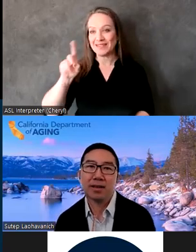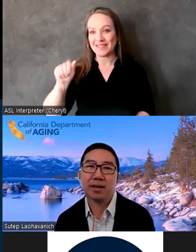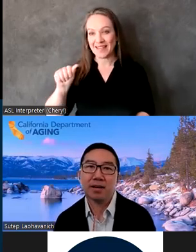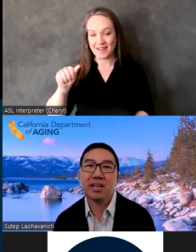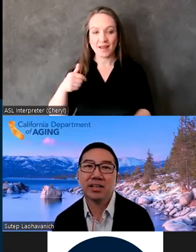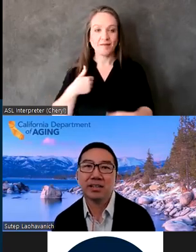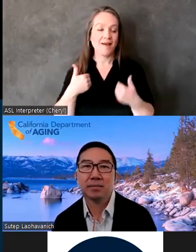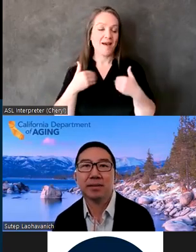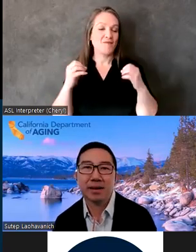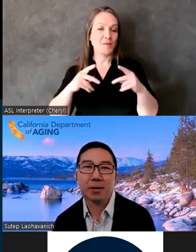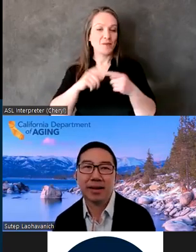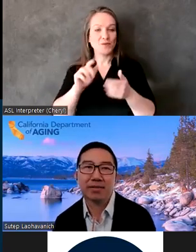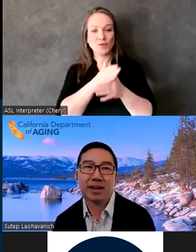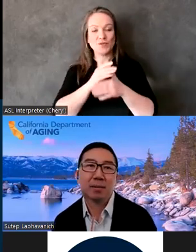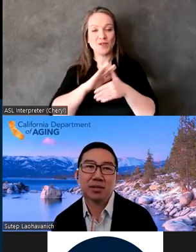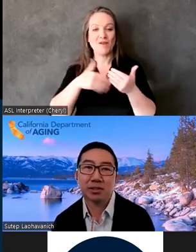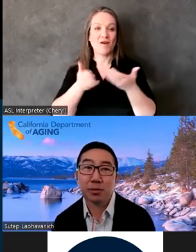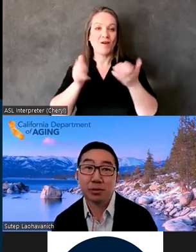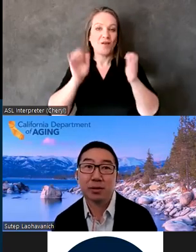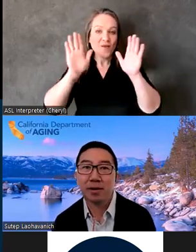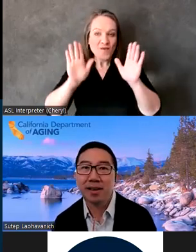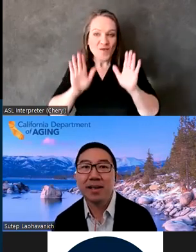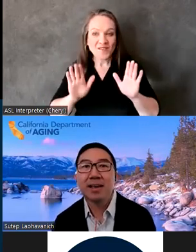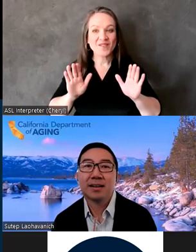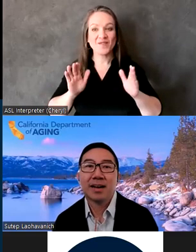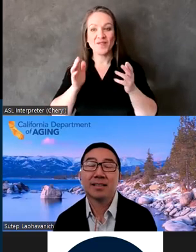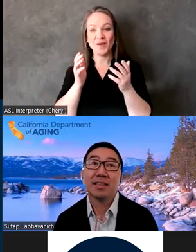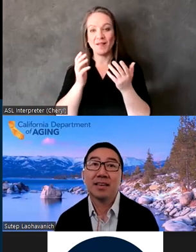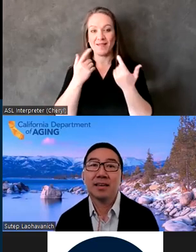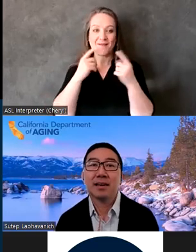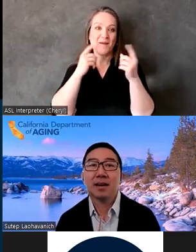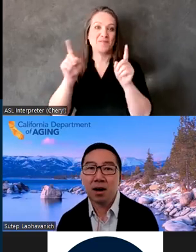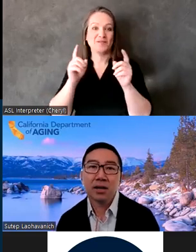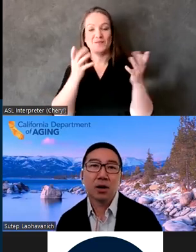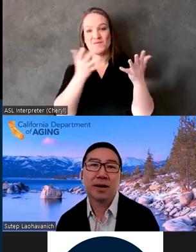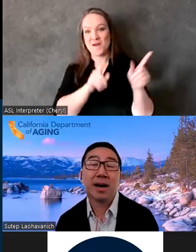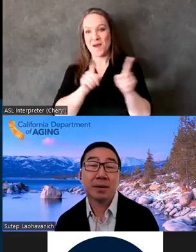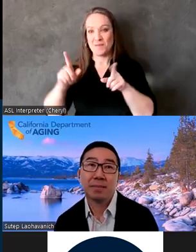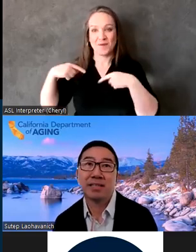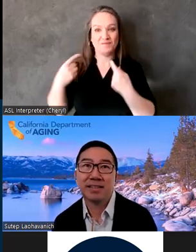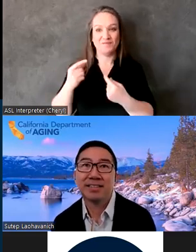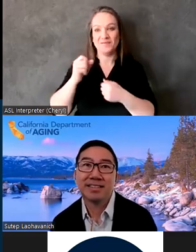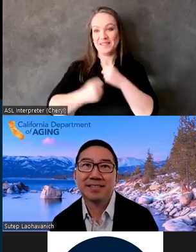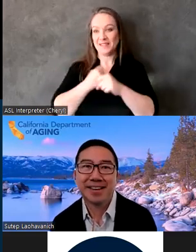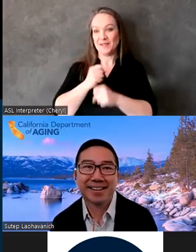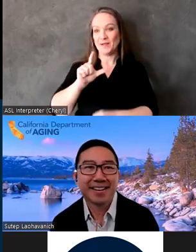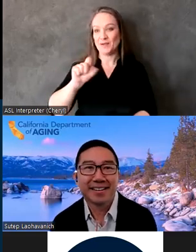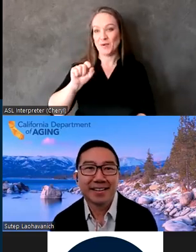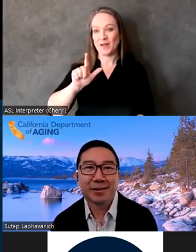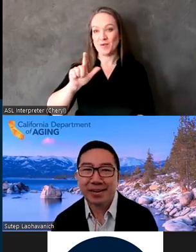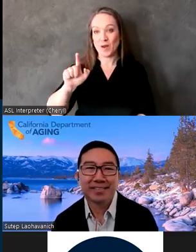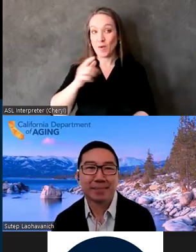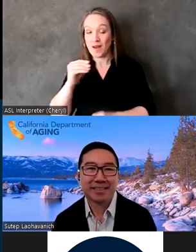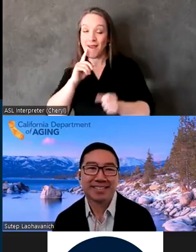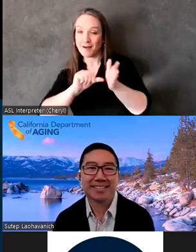work that our Aging and Disability Network have accomplished in 2021 and highlight the key ongoing and upcoming activities in this new year.